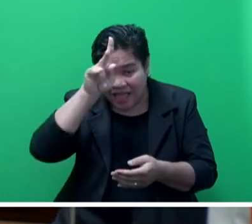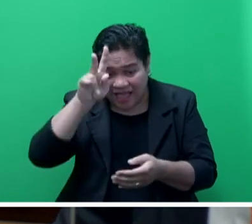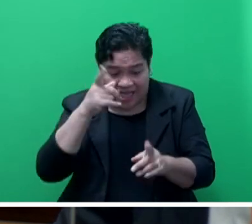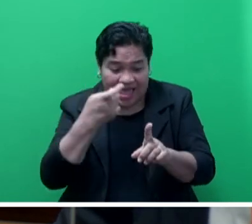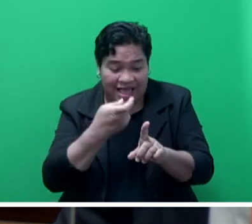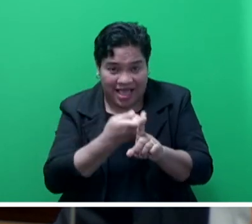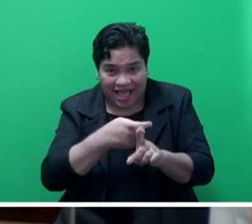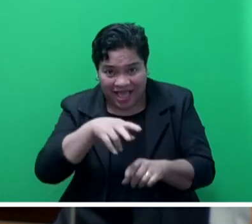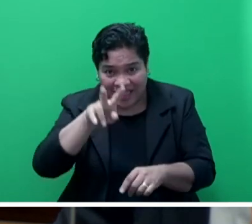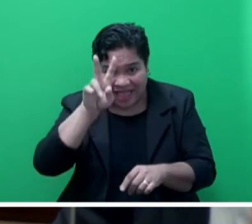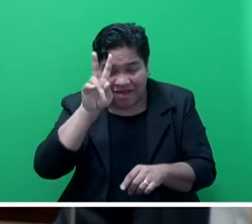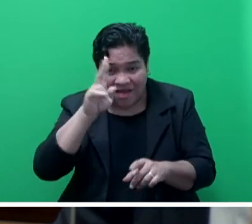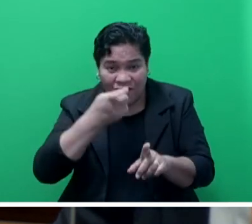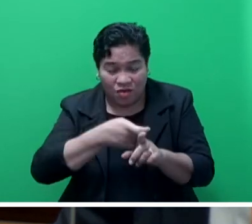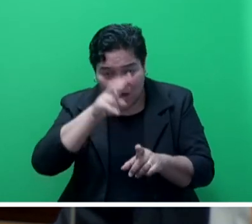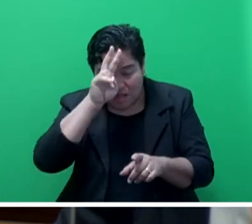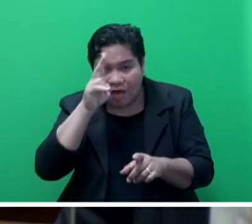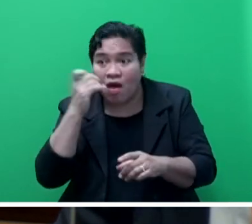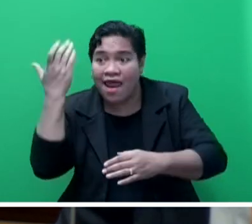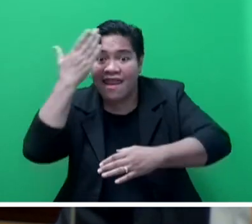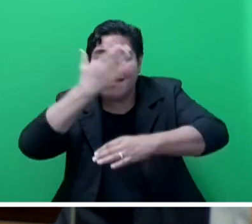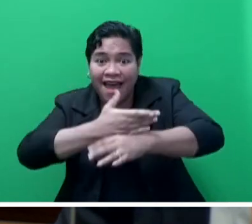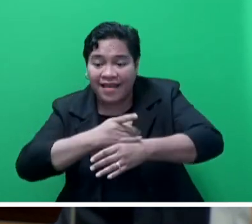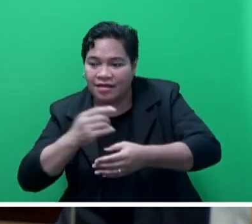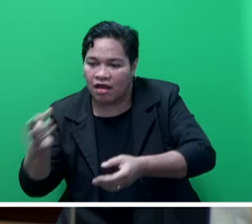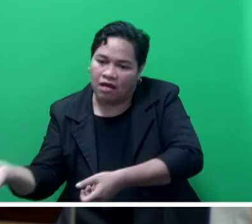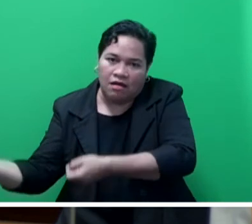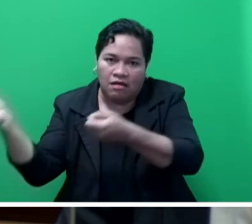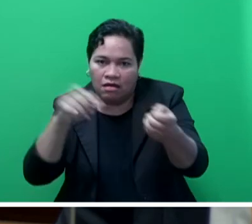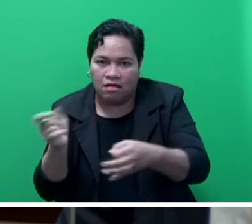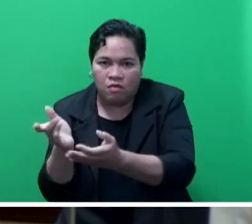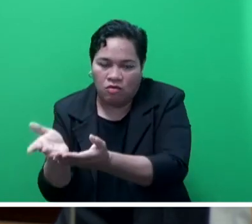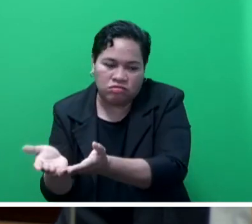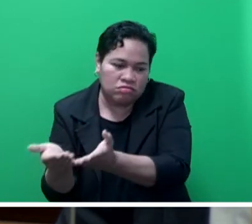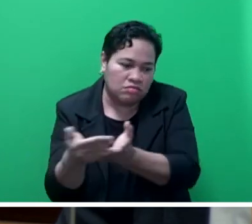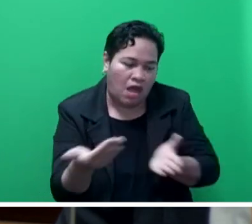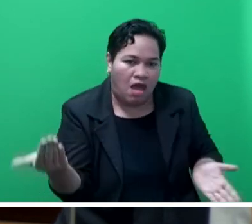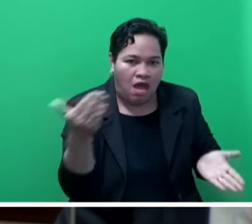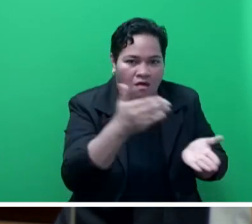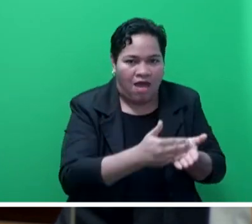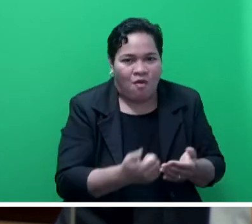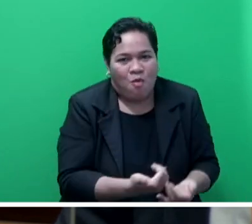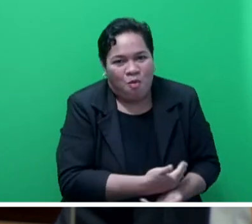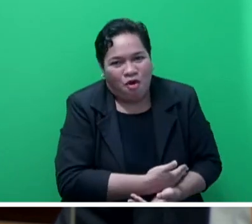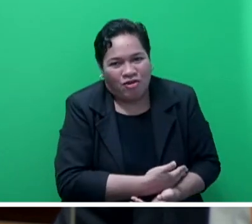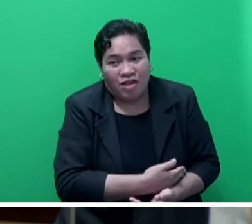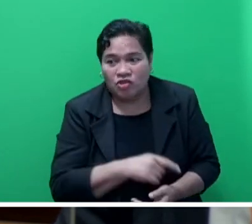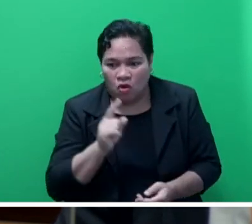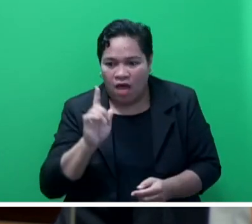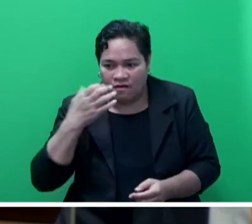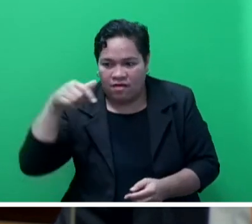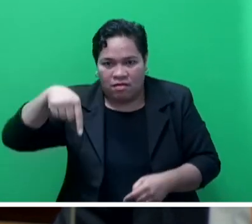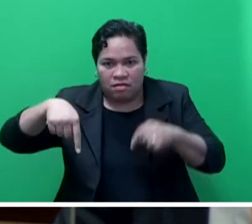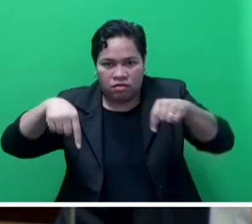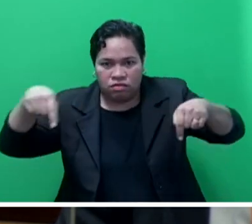commodities at night, which reaches the main town centers in the morning. And additionally, these atons ensure our fisher folk